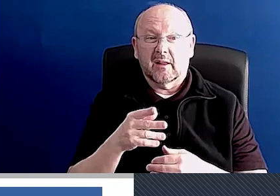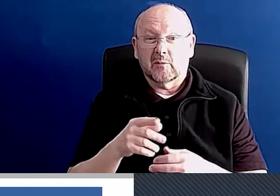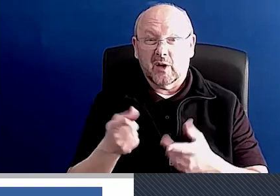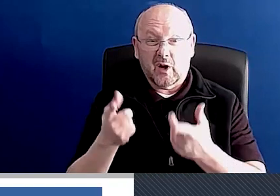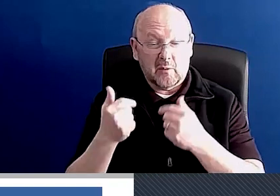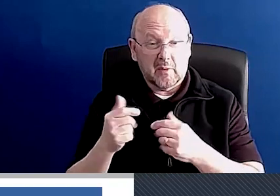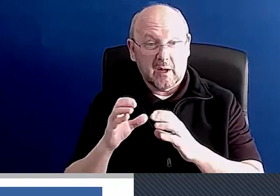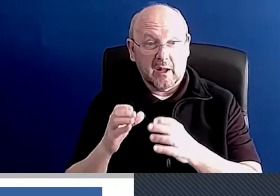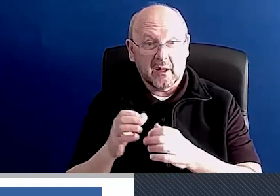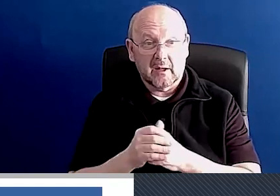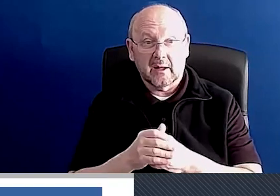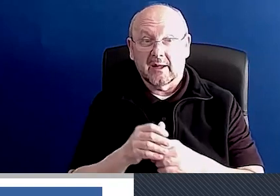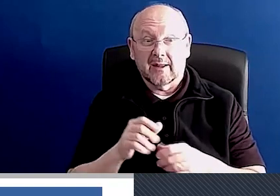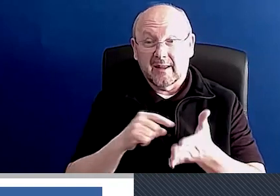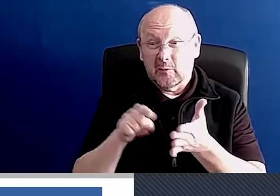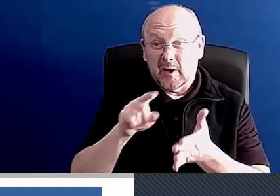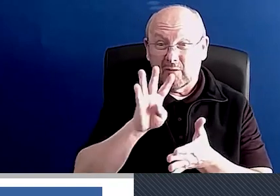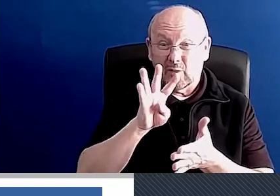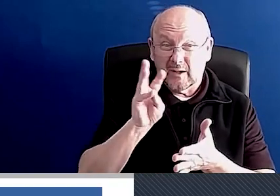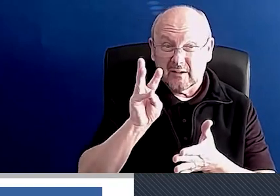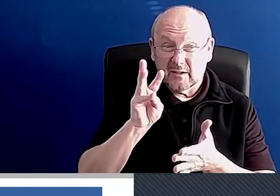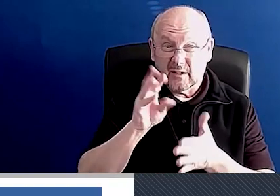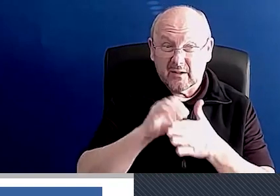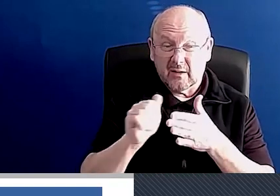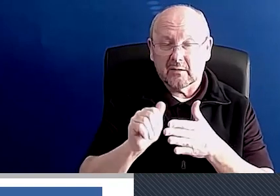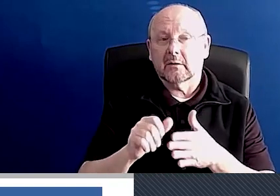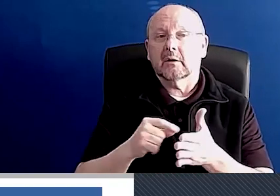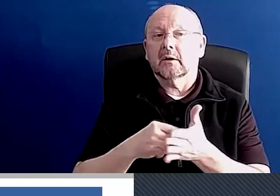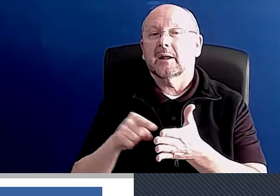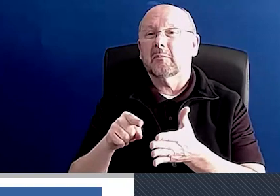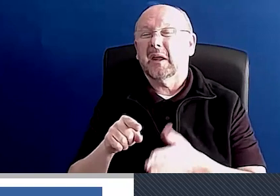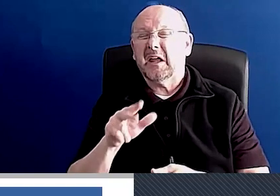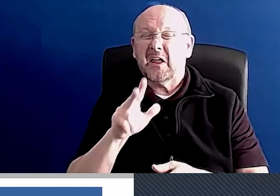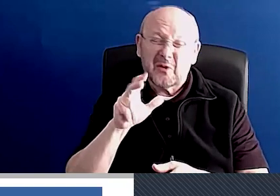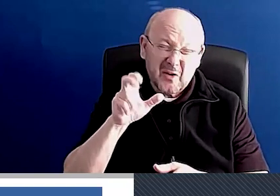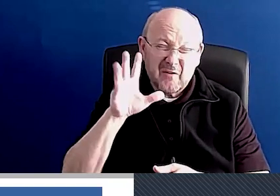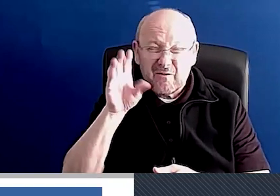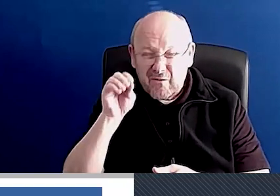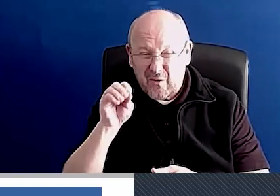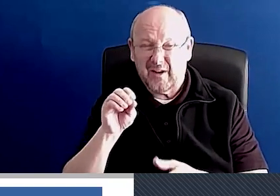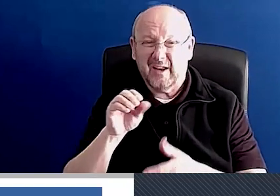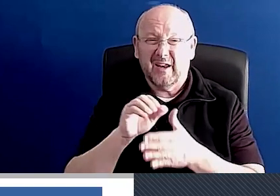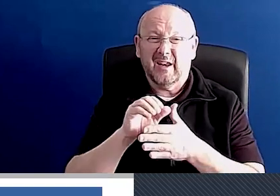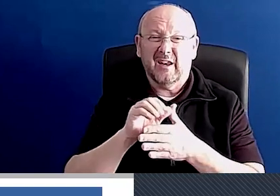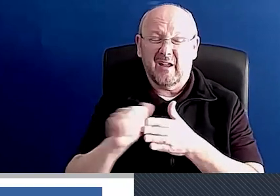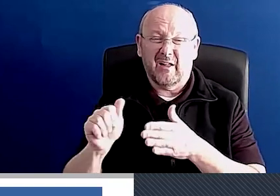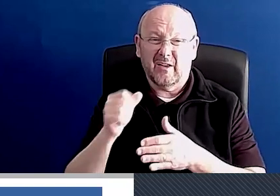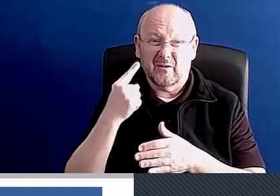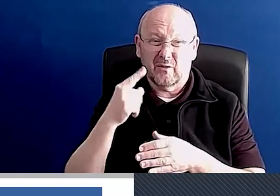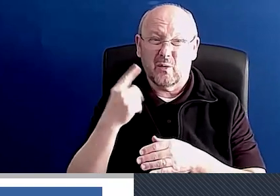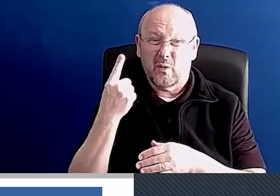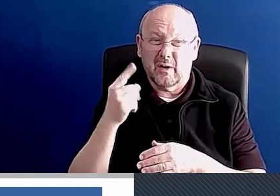students, instead of paying $46 a unit, end up paying around $340 per unit. Now, if you're comparing just